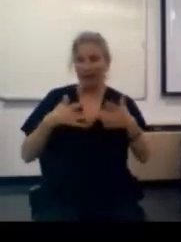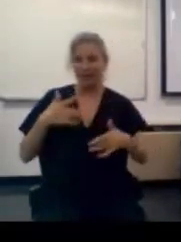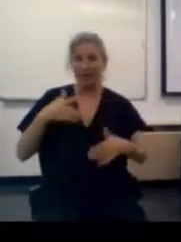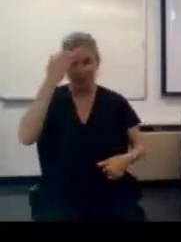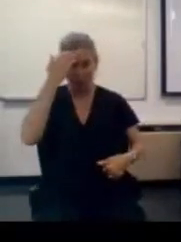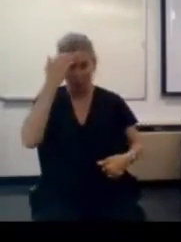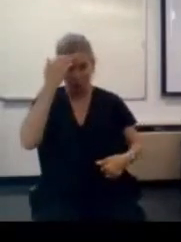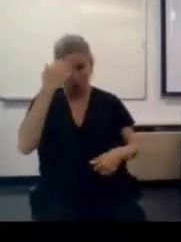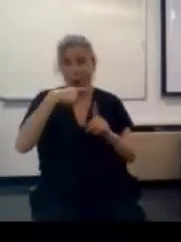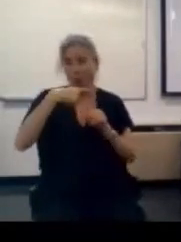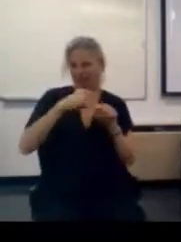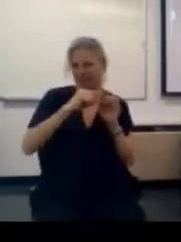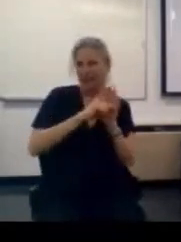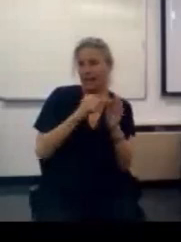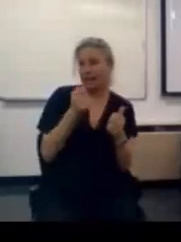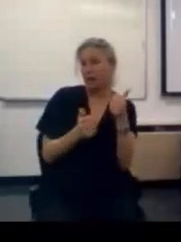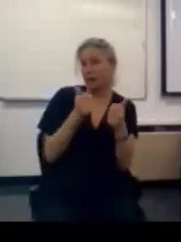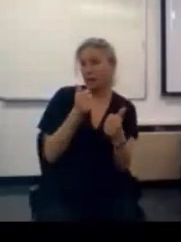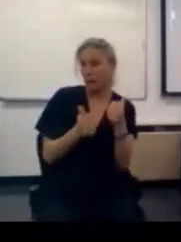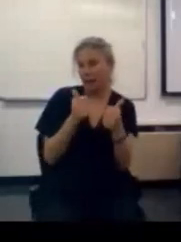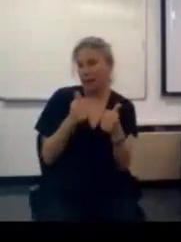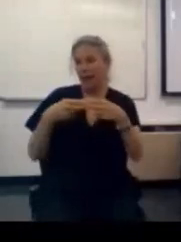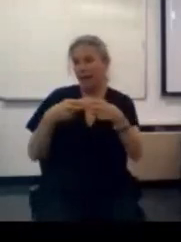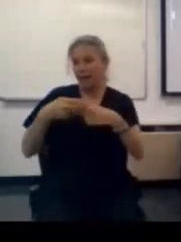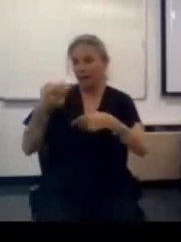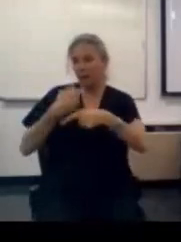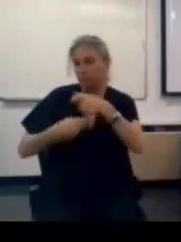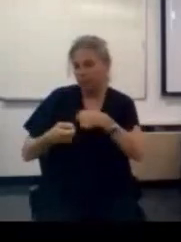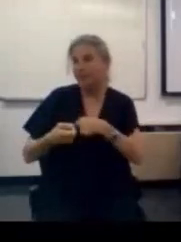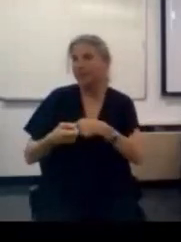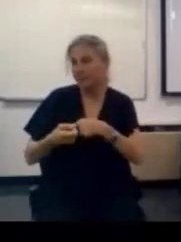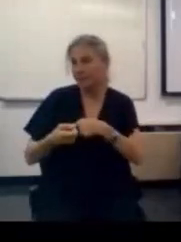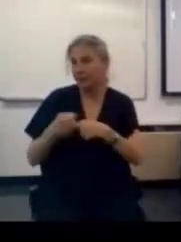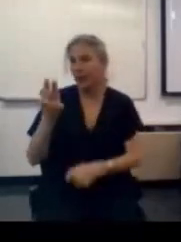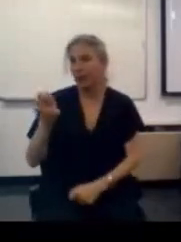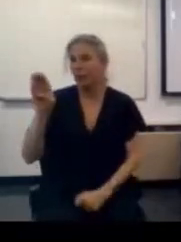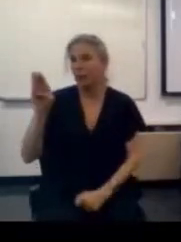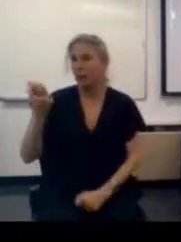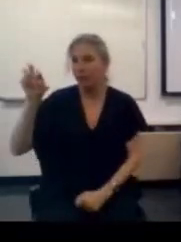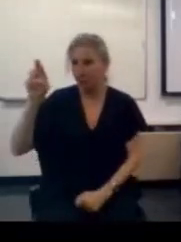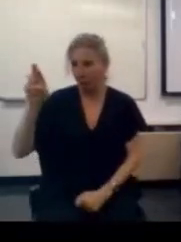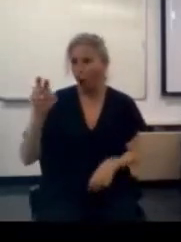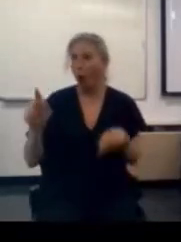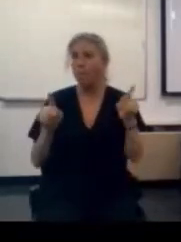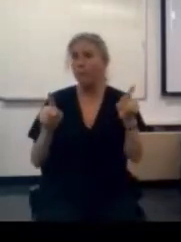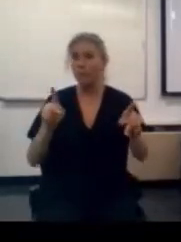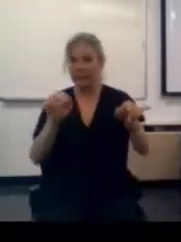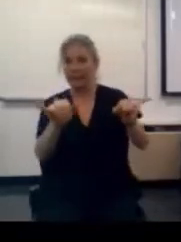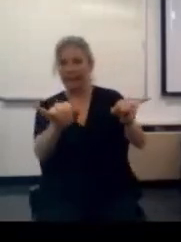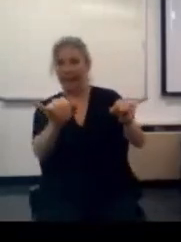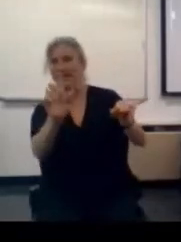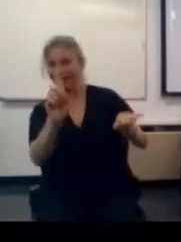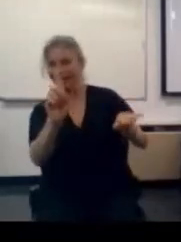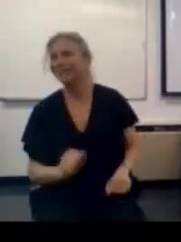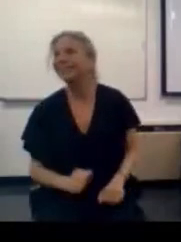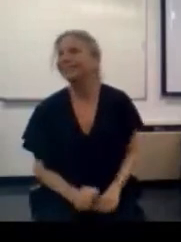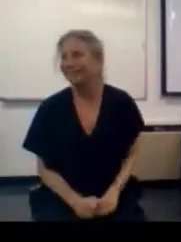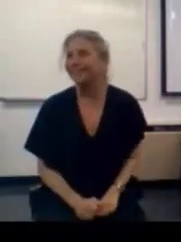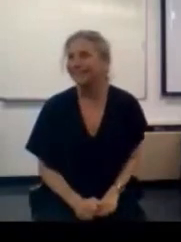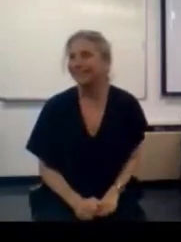your feedback on our virtual experience, and we need to change the slide really fast, so don't leave yet, webinar people,